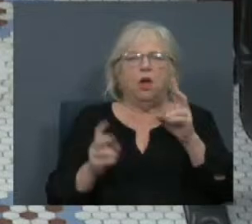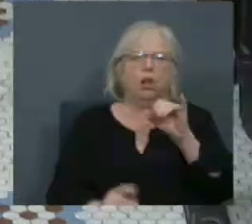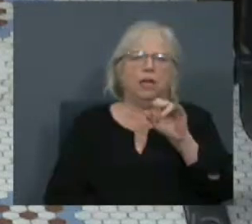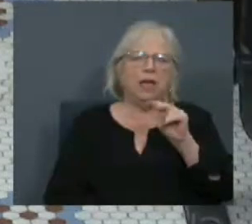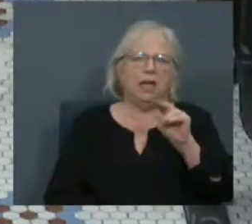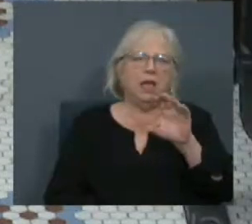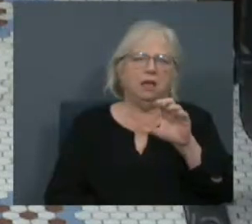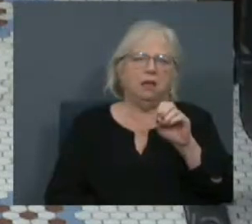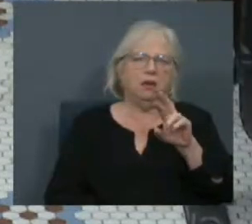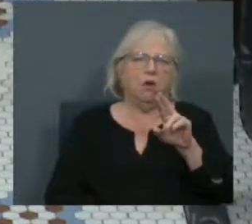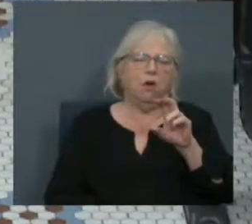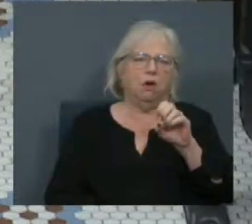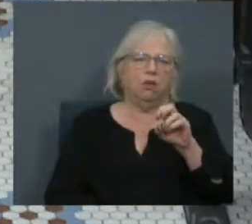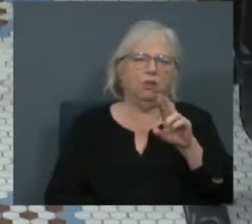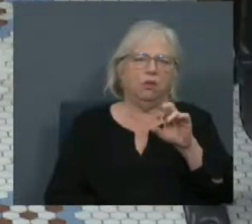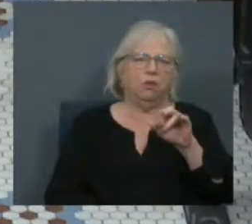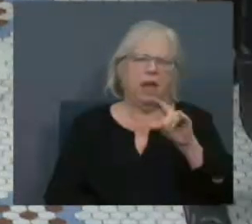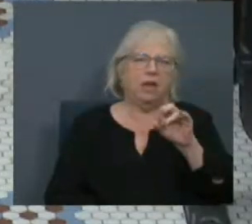incarceration.